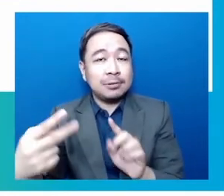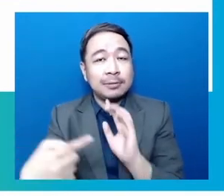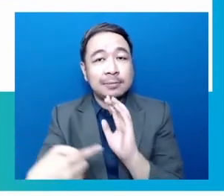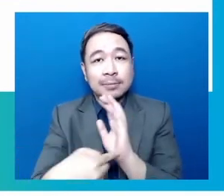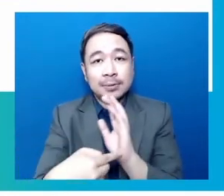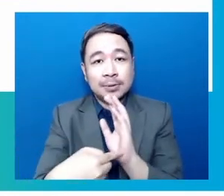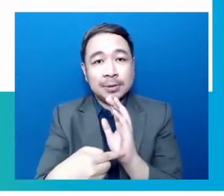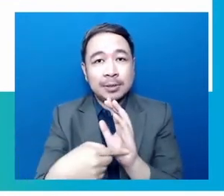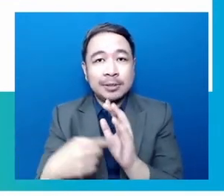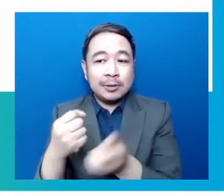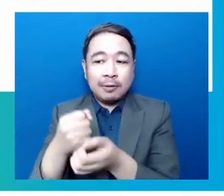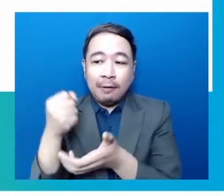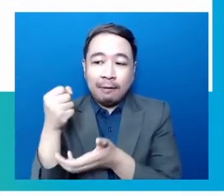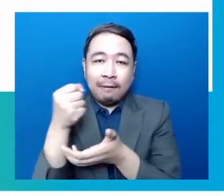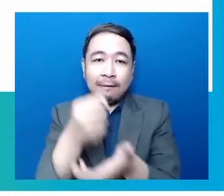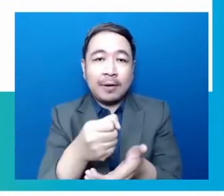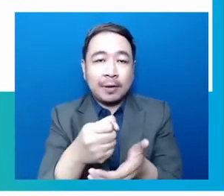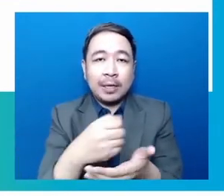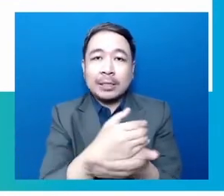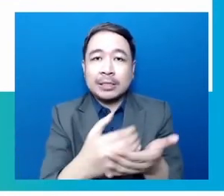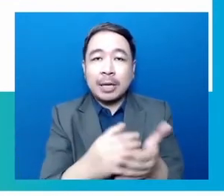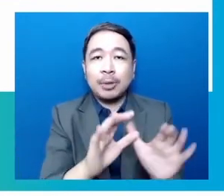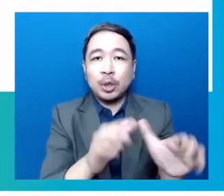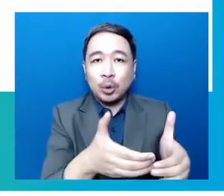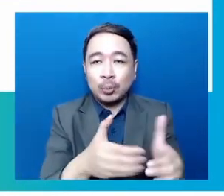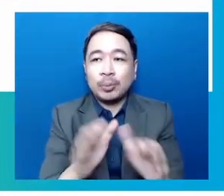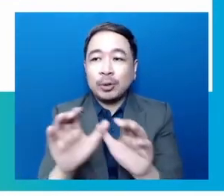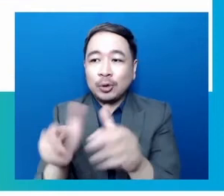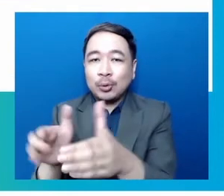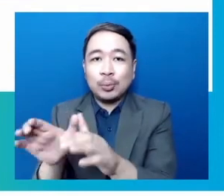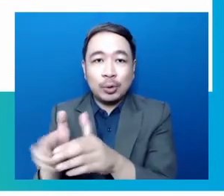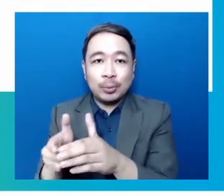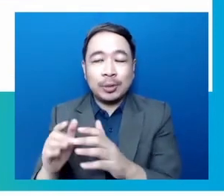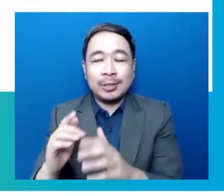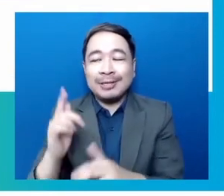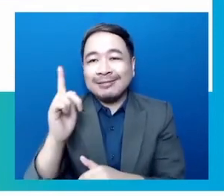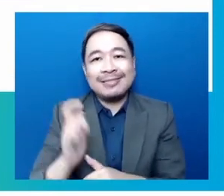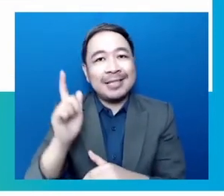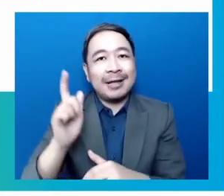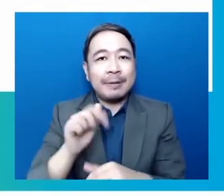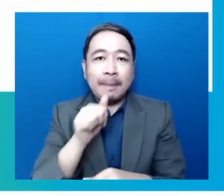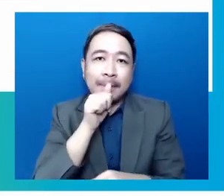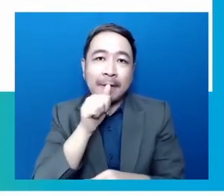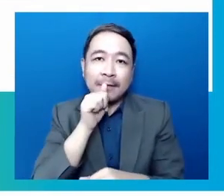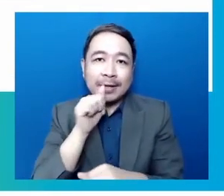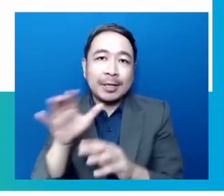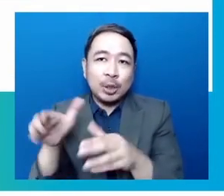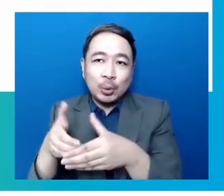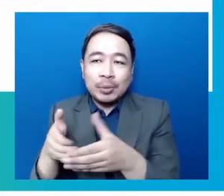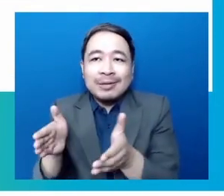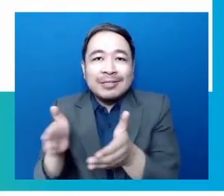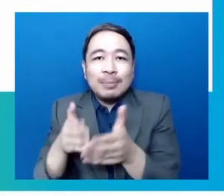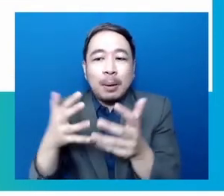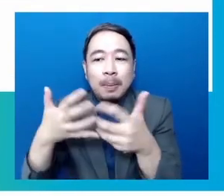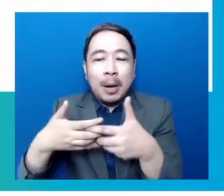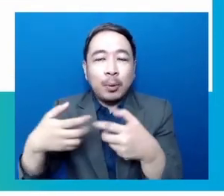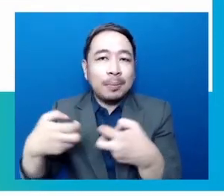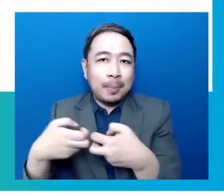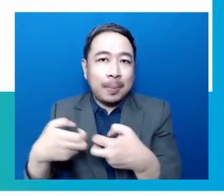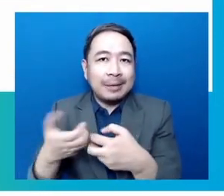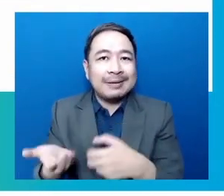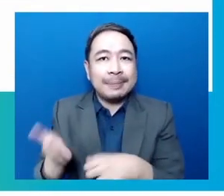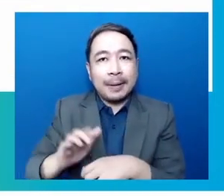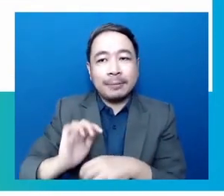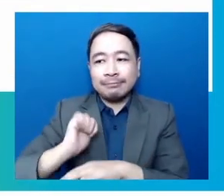money to Summit Group and United Group to start first private sector small power plant in Bangladesh. And secondly, again,